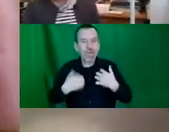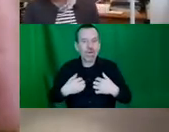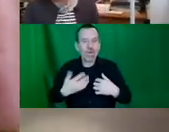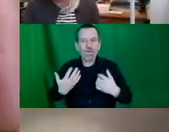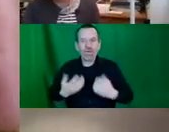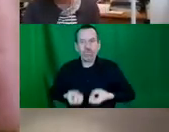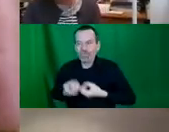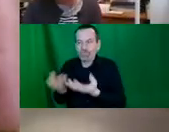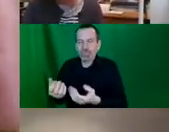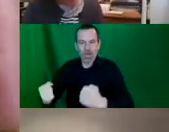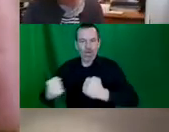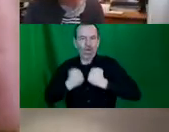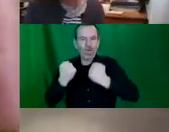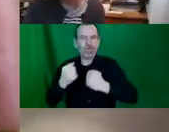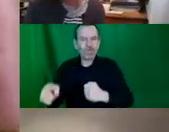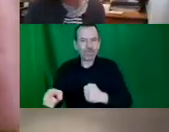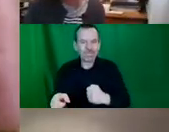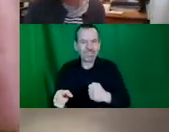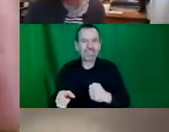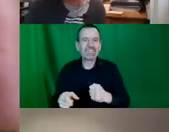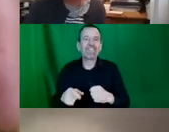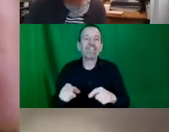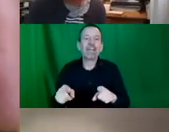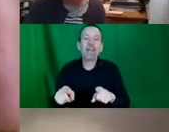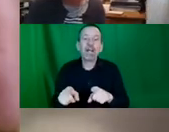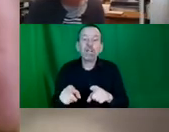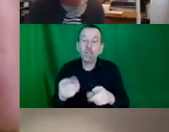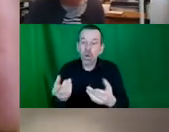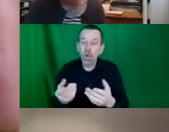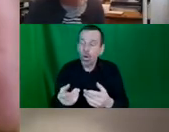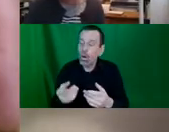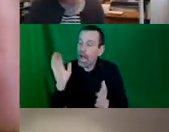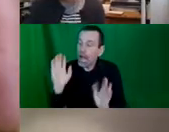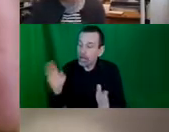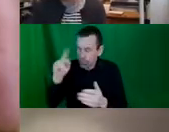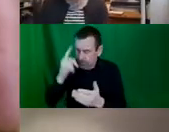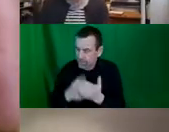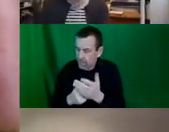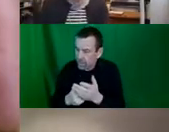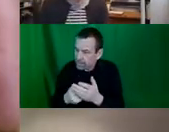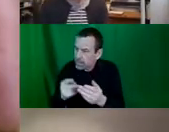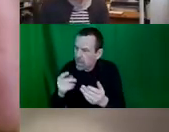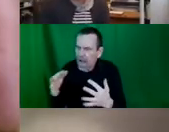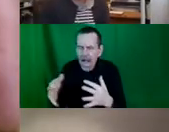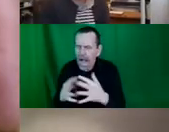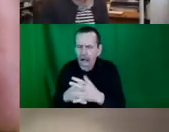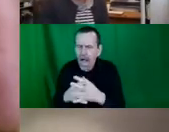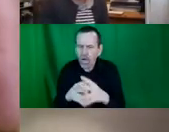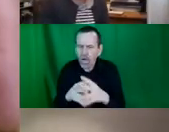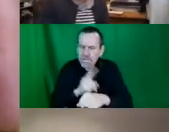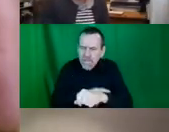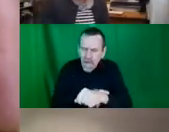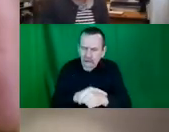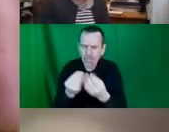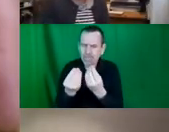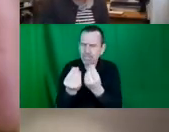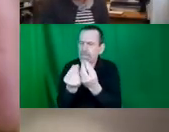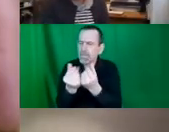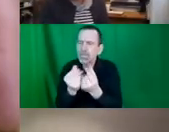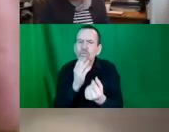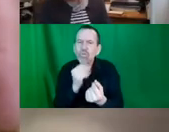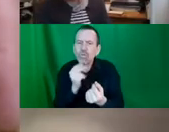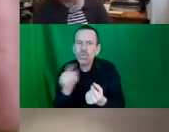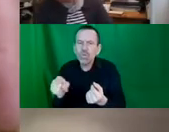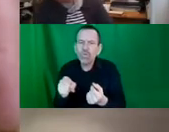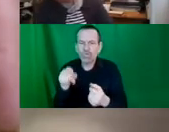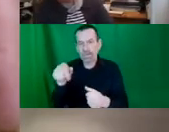Prior to starting my internship, estimating time and materials was something I really wanted to refine, and this was the perfect platform for this. This